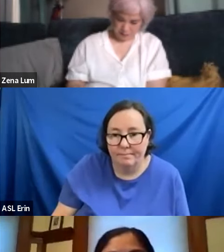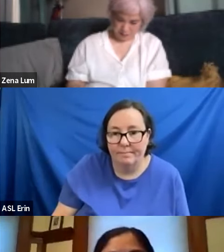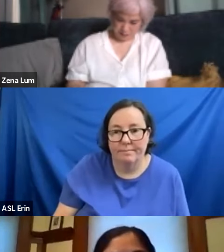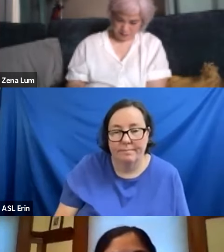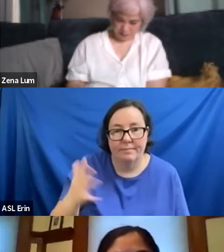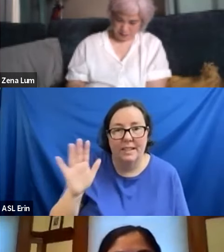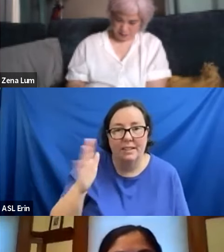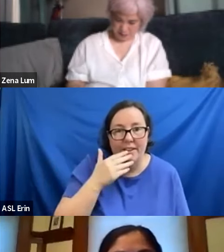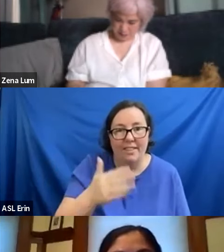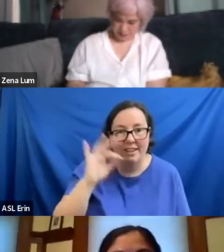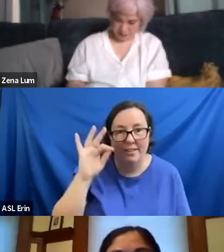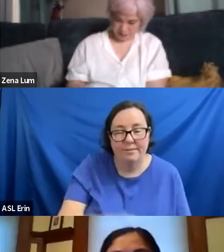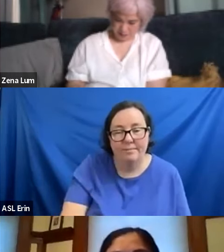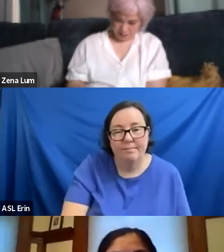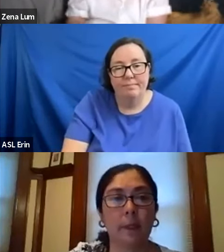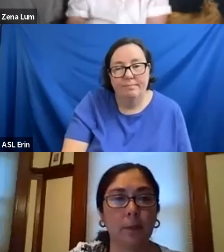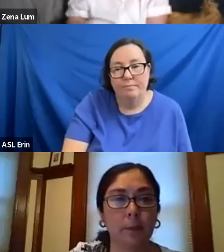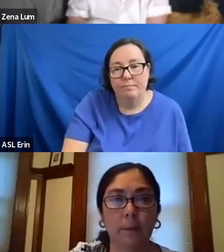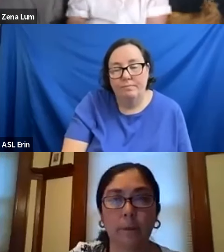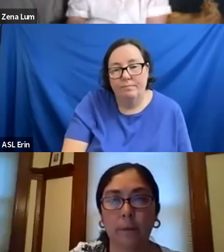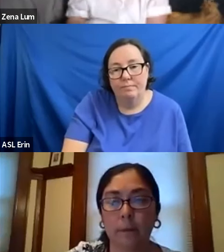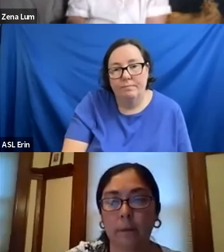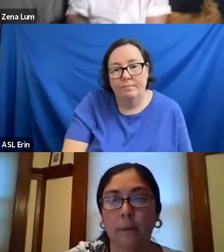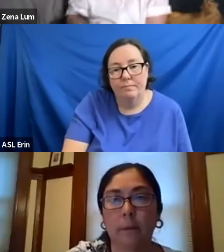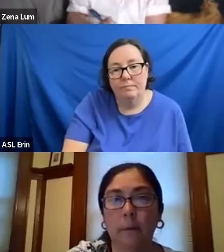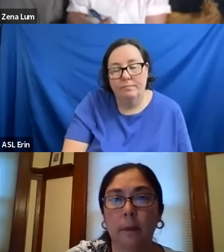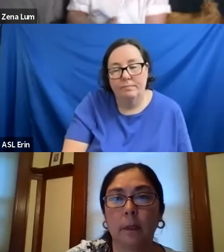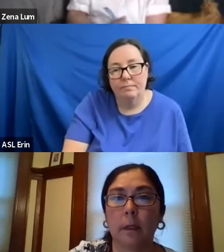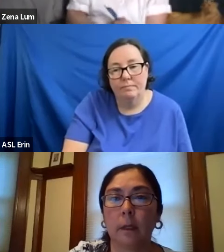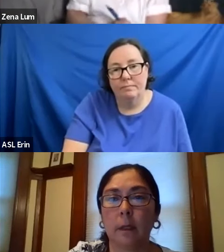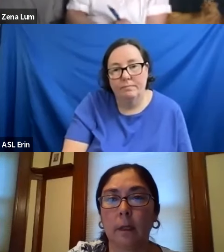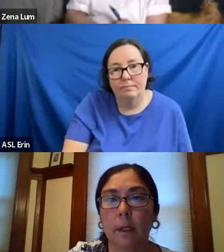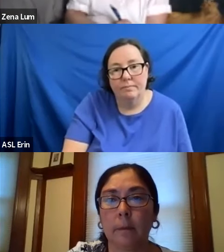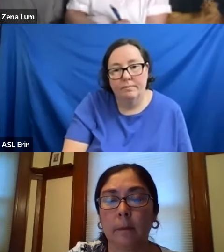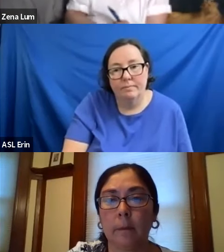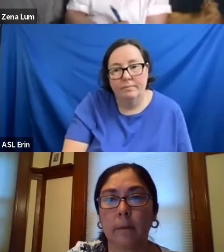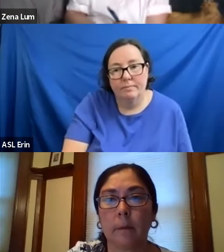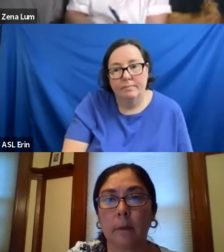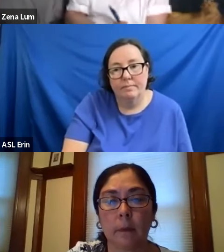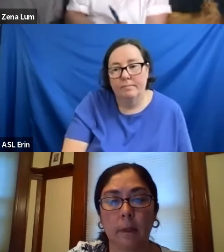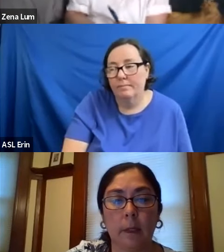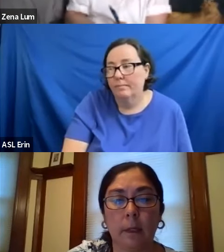That's all. Okay, thank you so much. Thank you. Thank you.